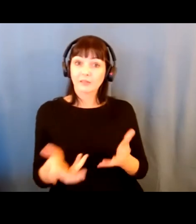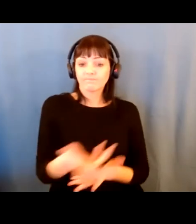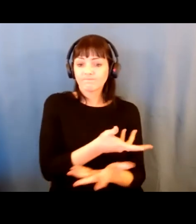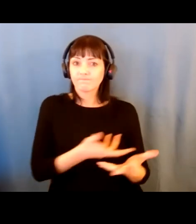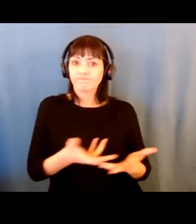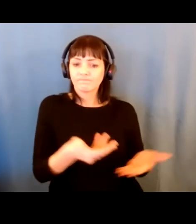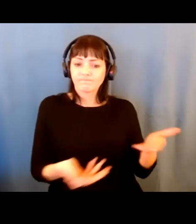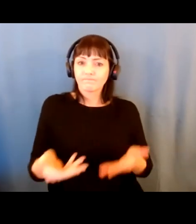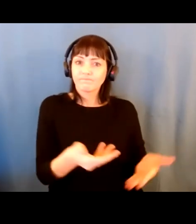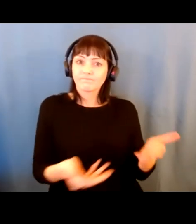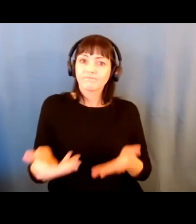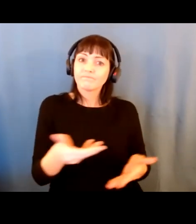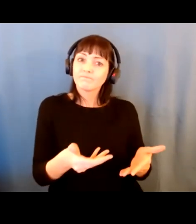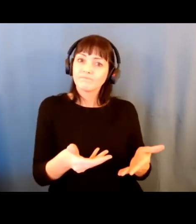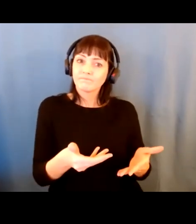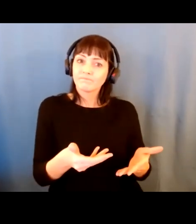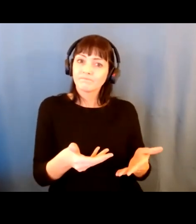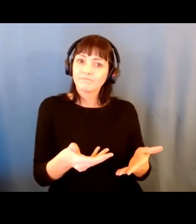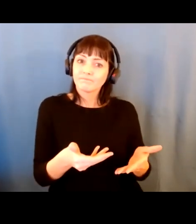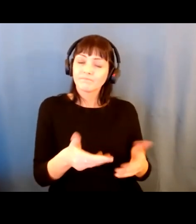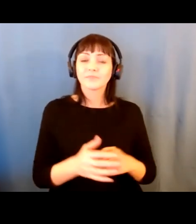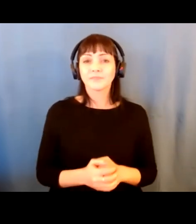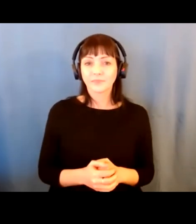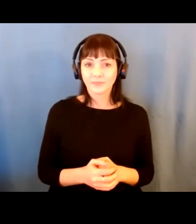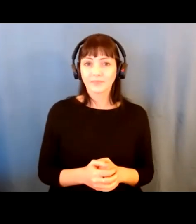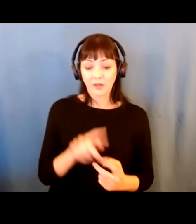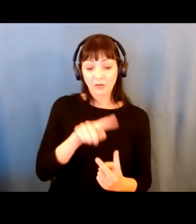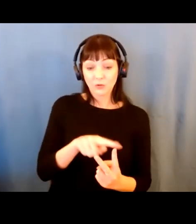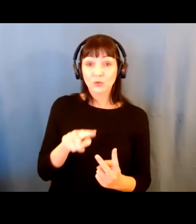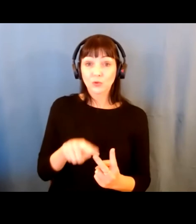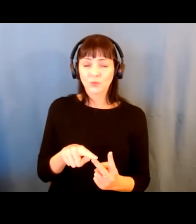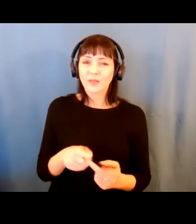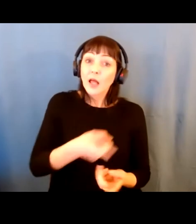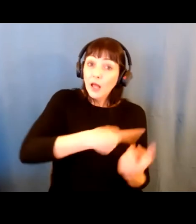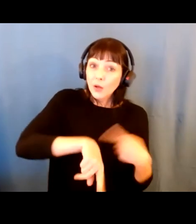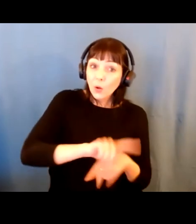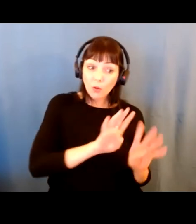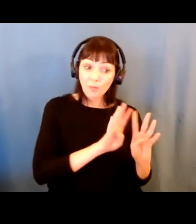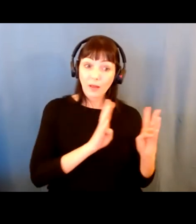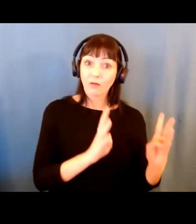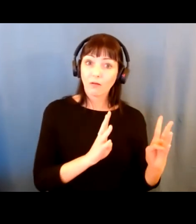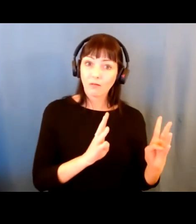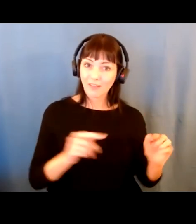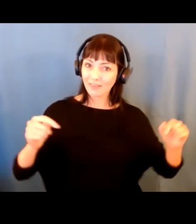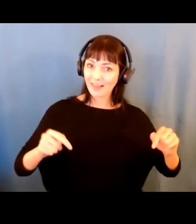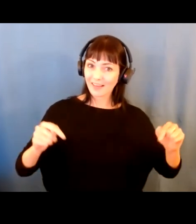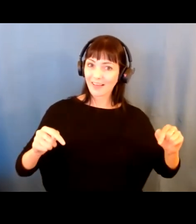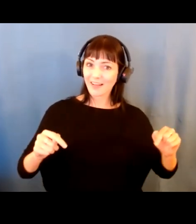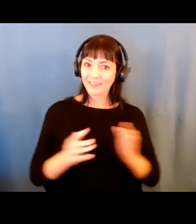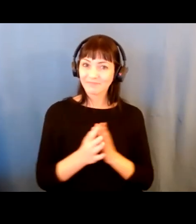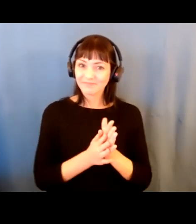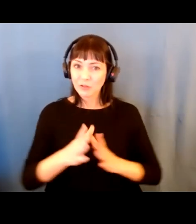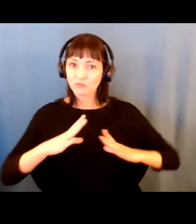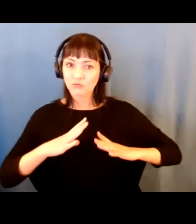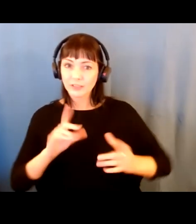round table of artists and curators. And they're all here now live and looking lively actually, and ready to answer questions